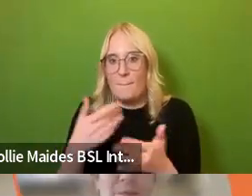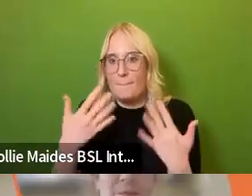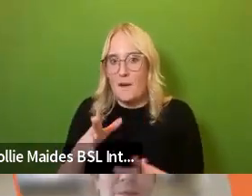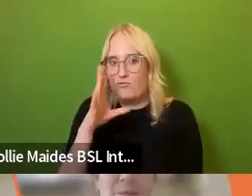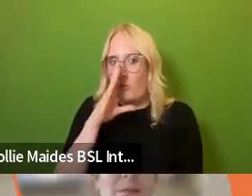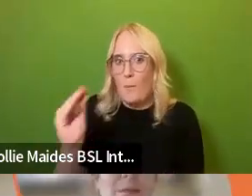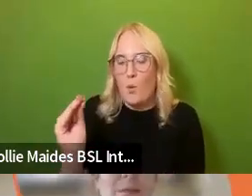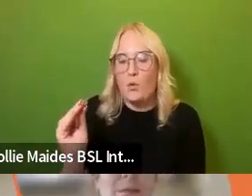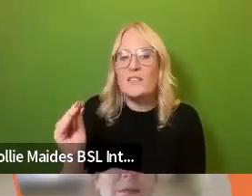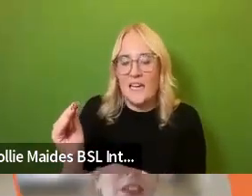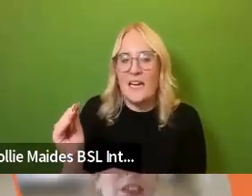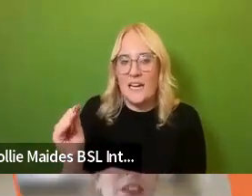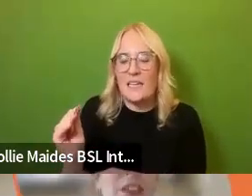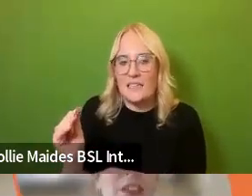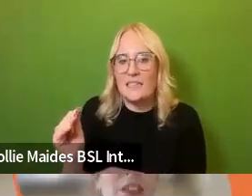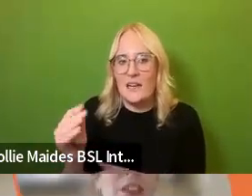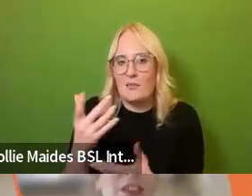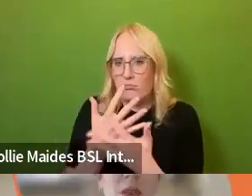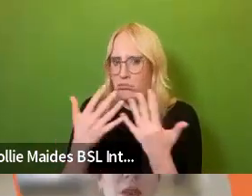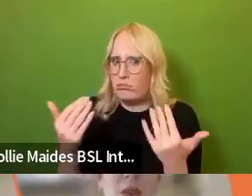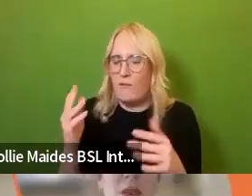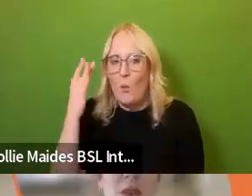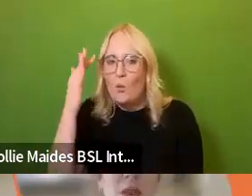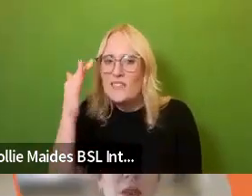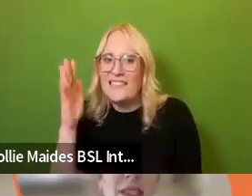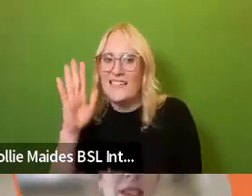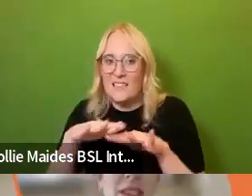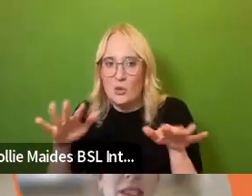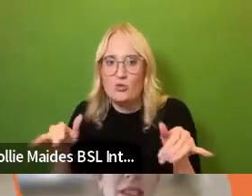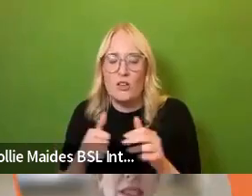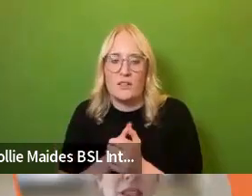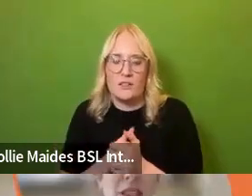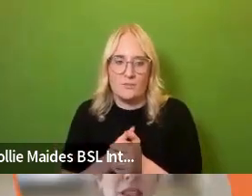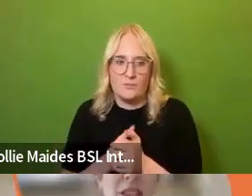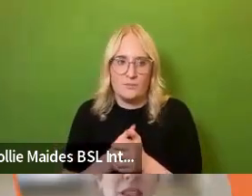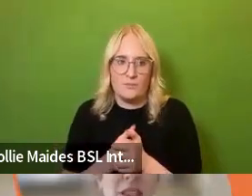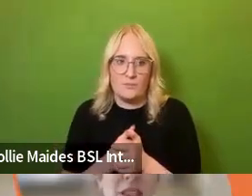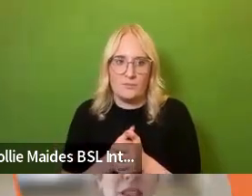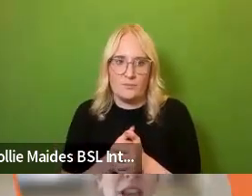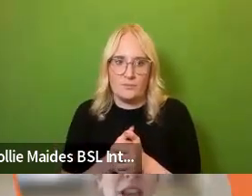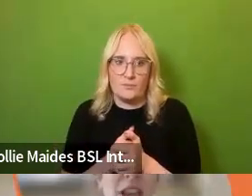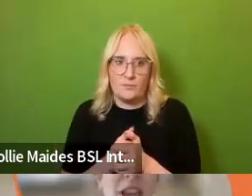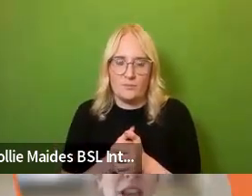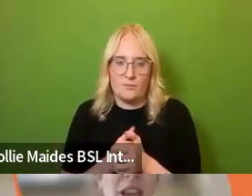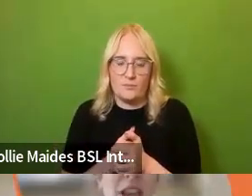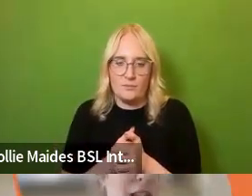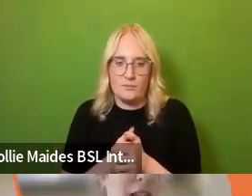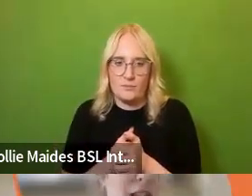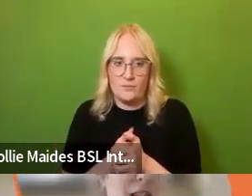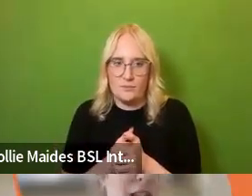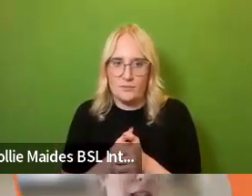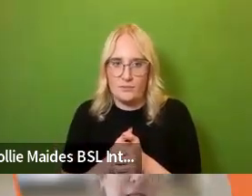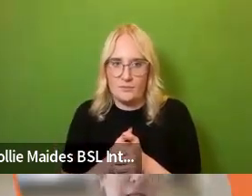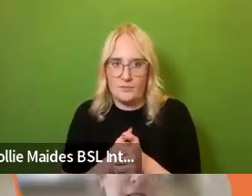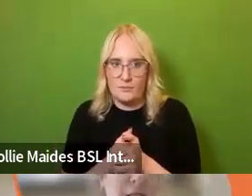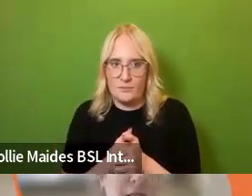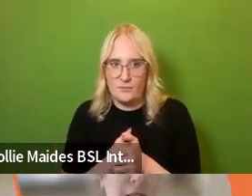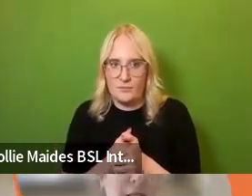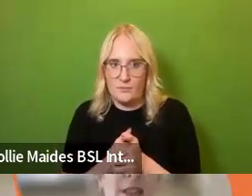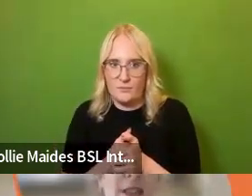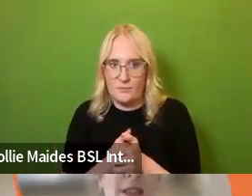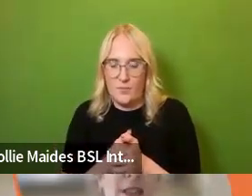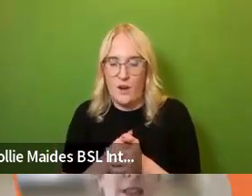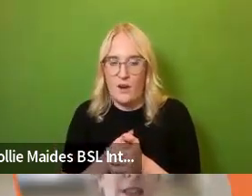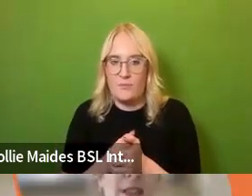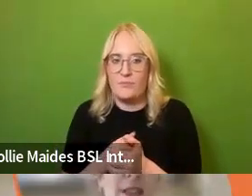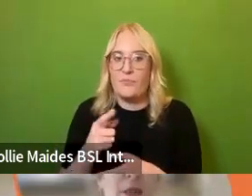children, and that children with poor sleep and those with sensory challenges share similar brain differences.